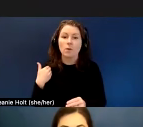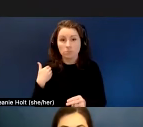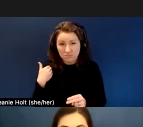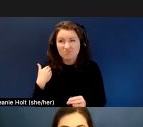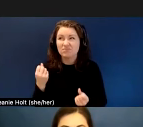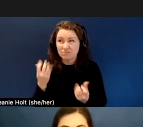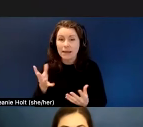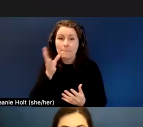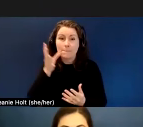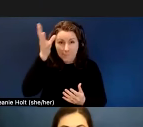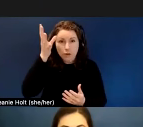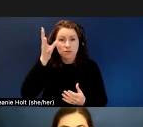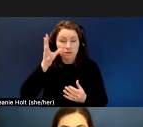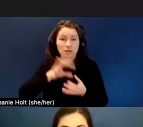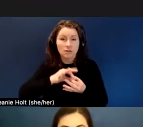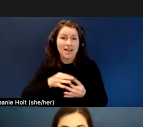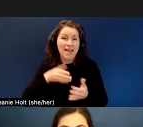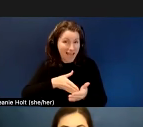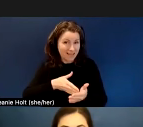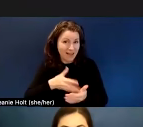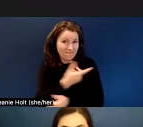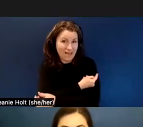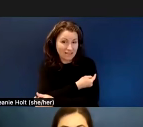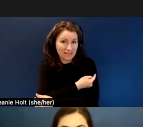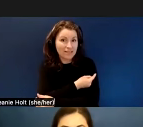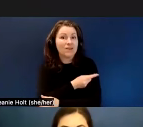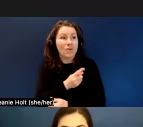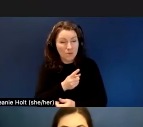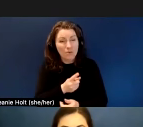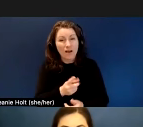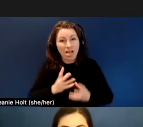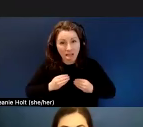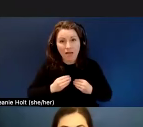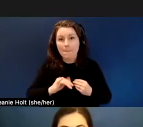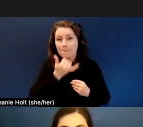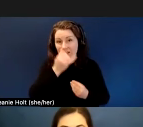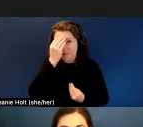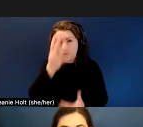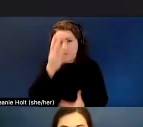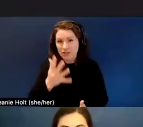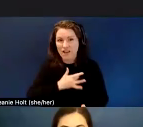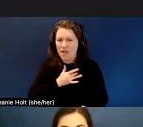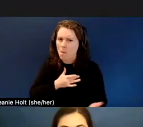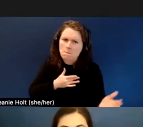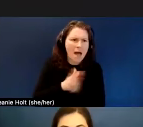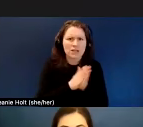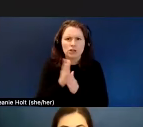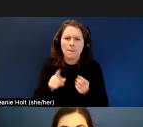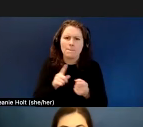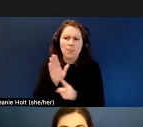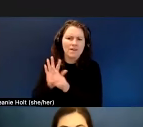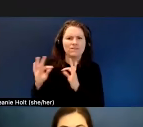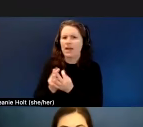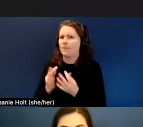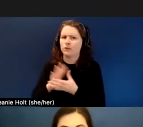of parents on the anti-vaccine side that have fallen victim to misinformation and feel very, very passionately about their family's